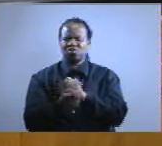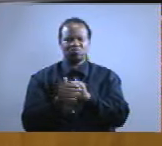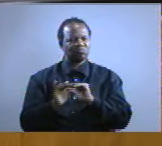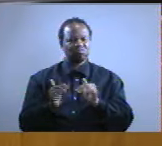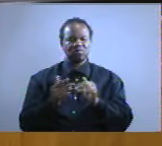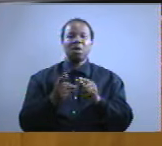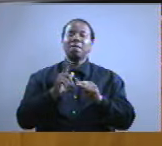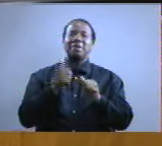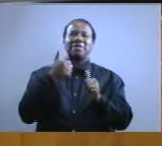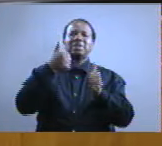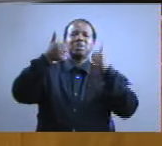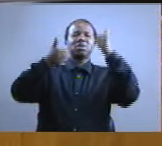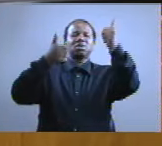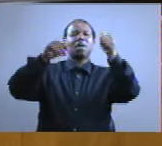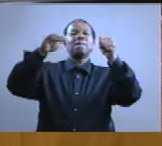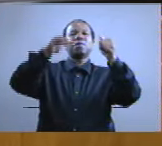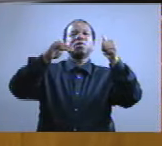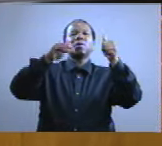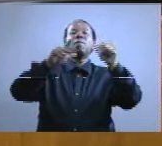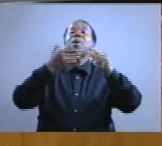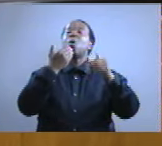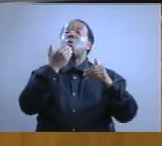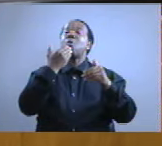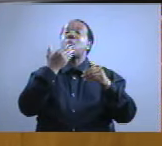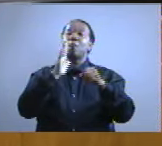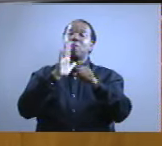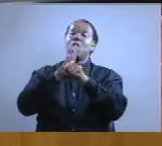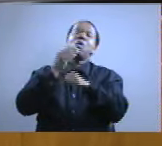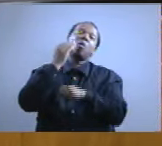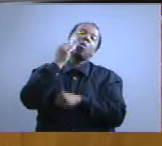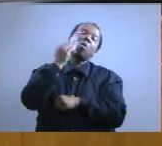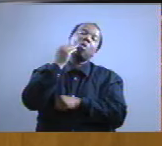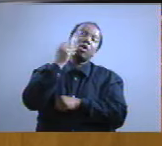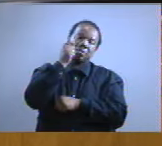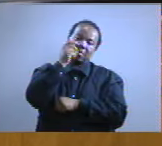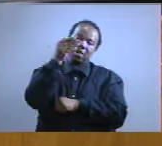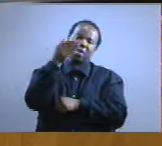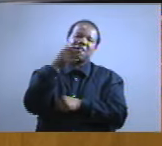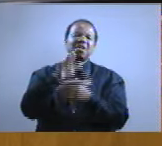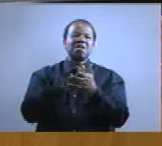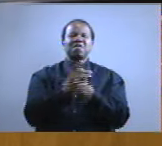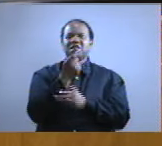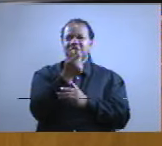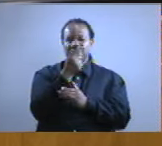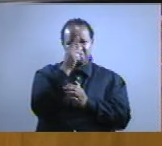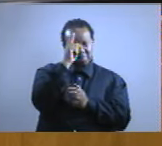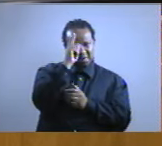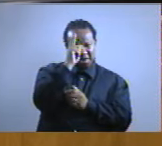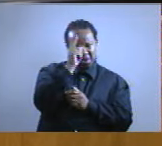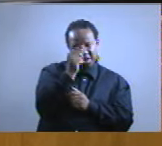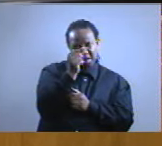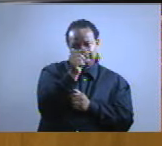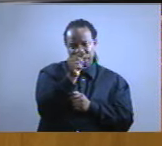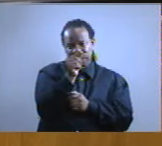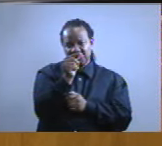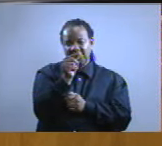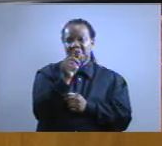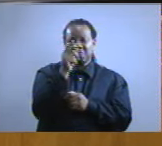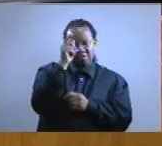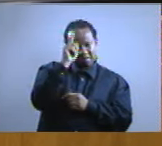corporate world are still dominated by white males, with a few black males being sought by